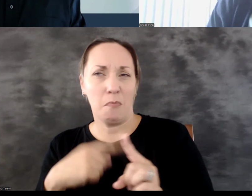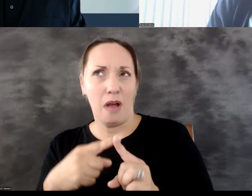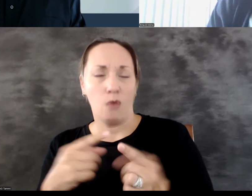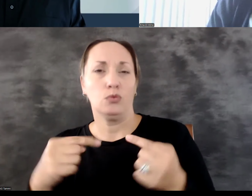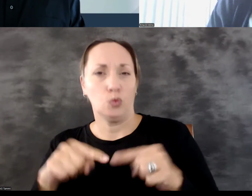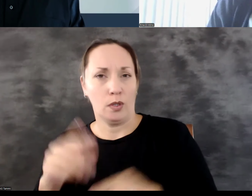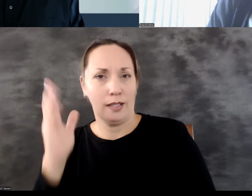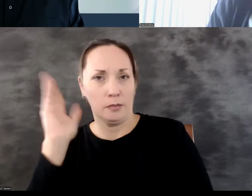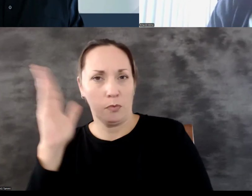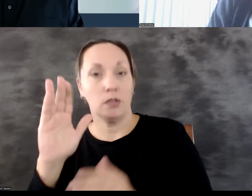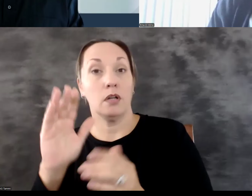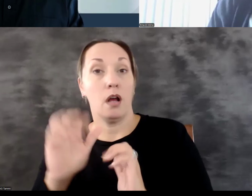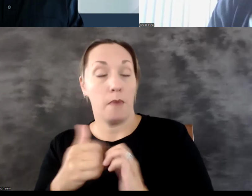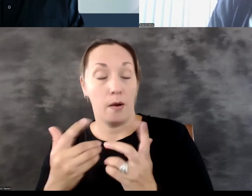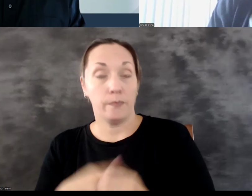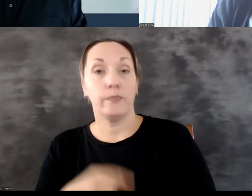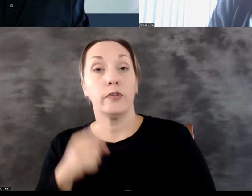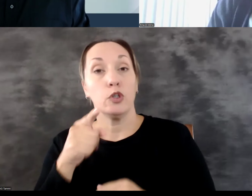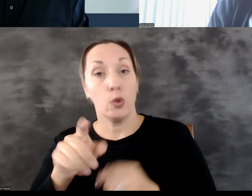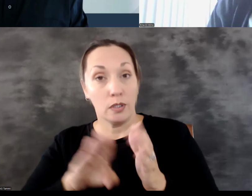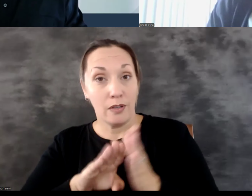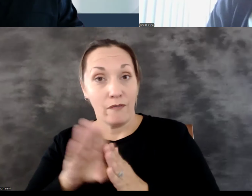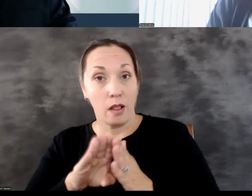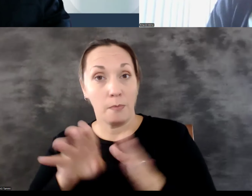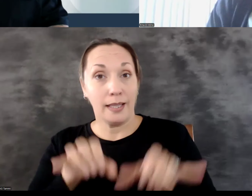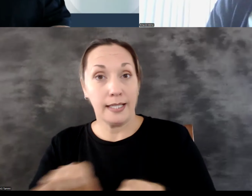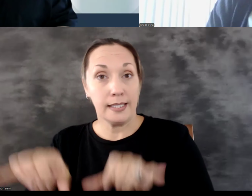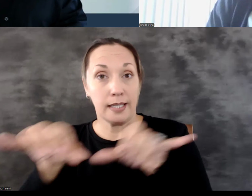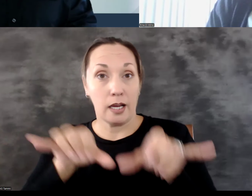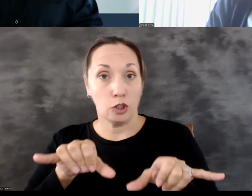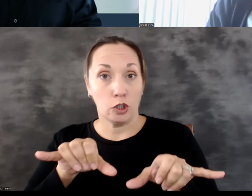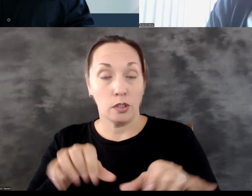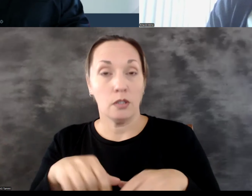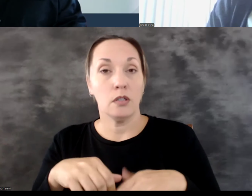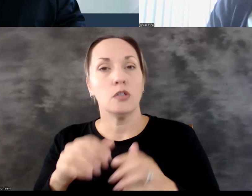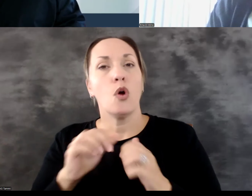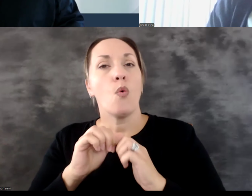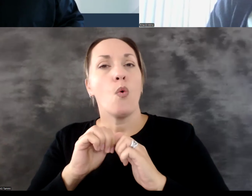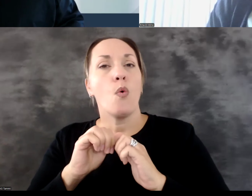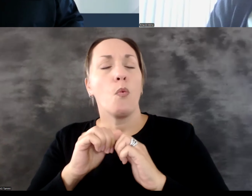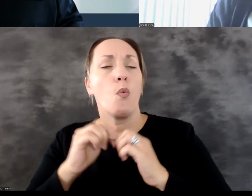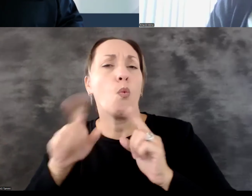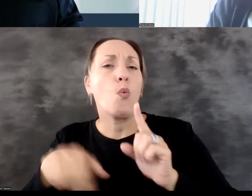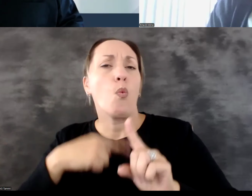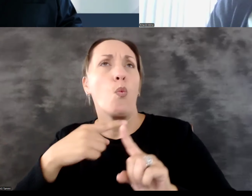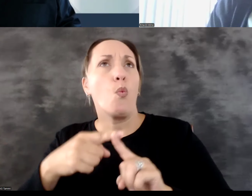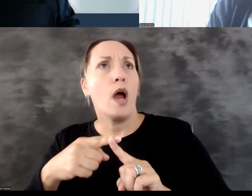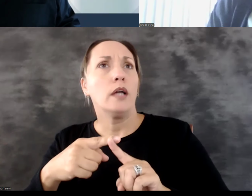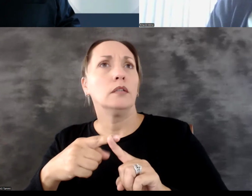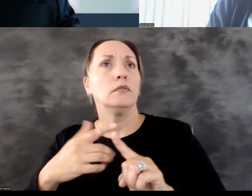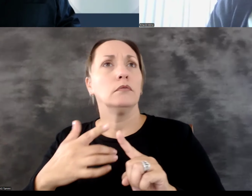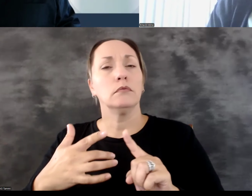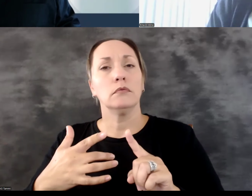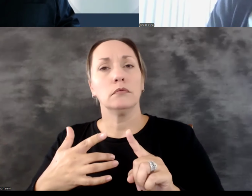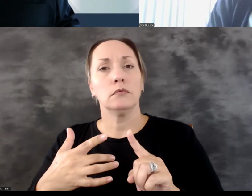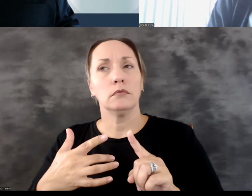you're developing these standards. So how soon do you think an